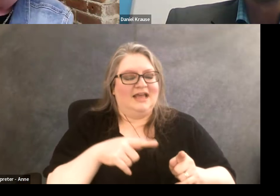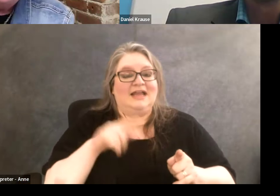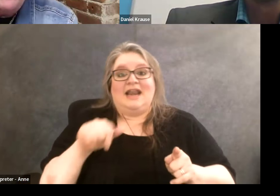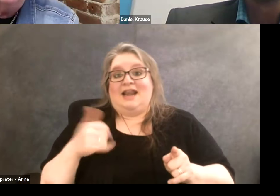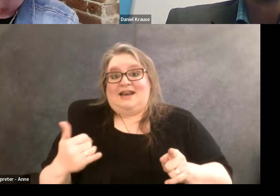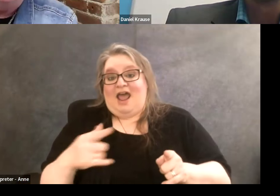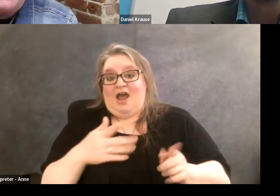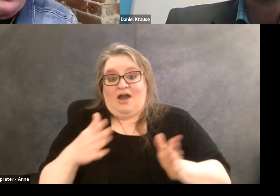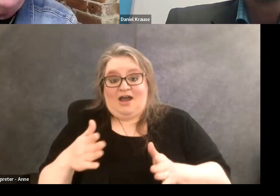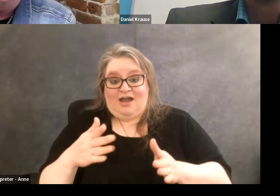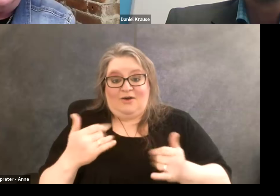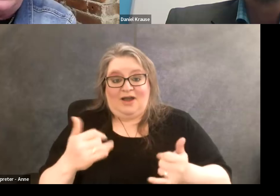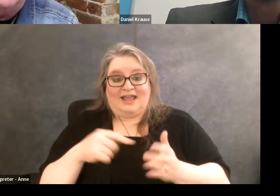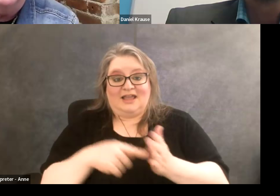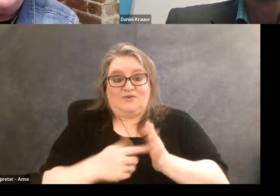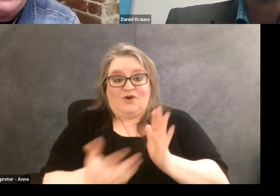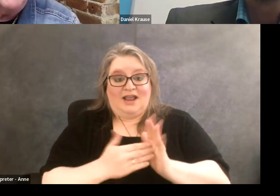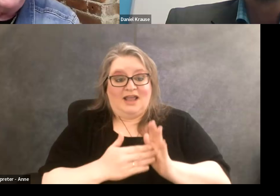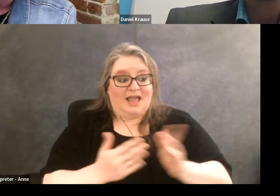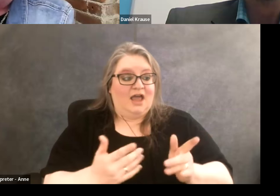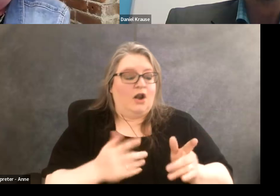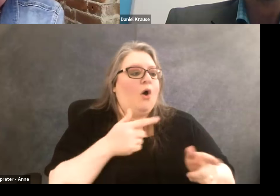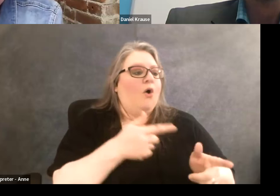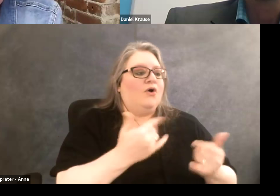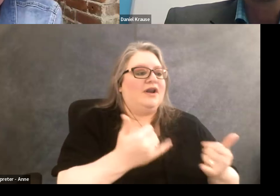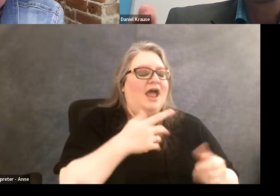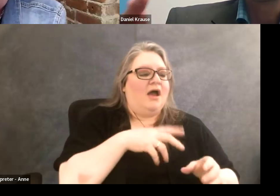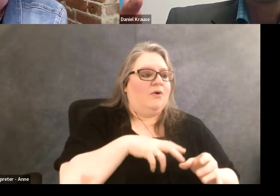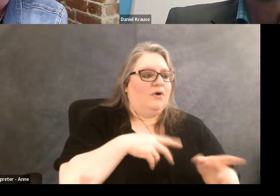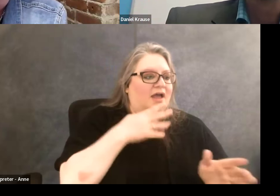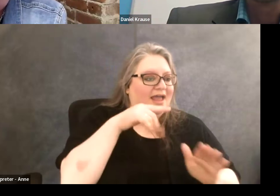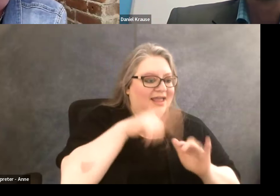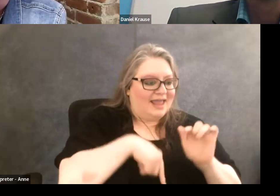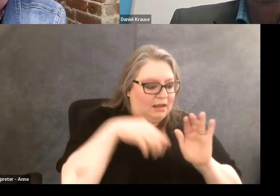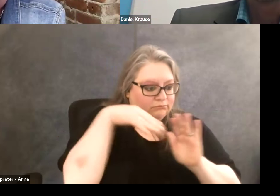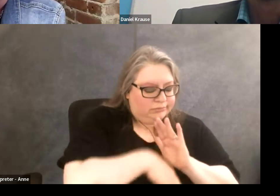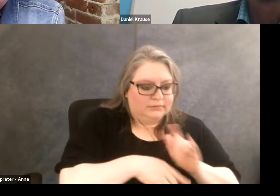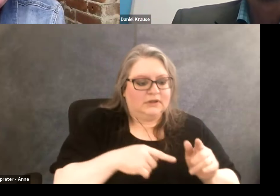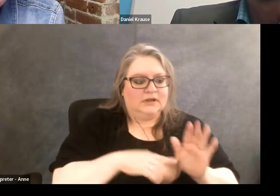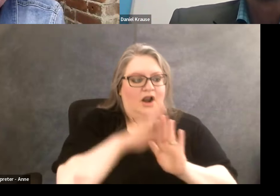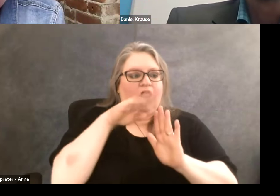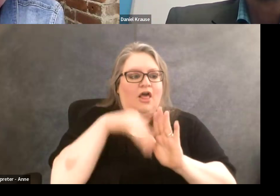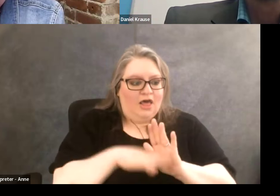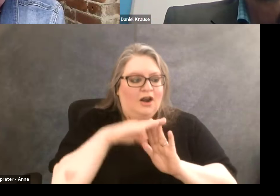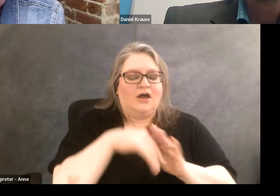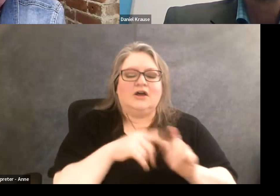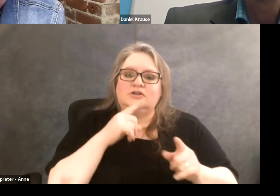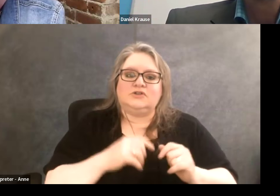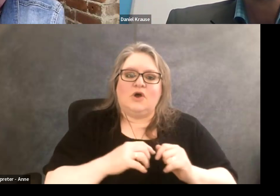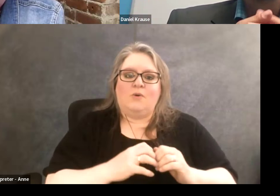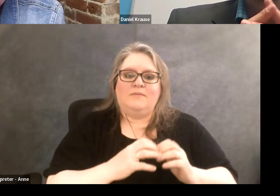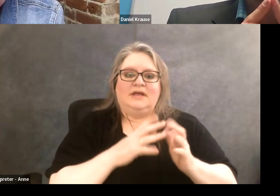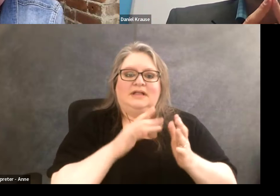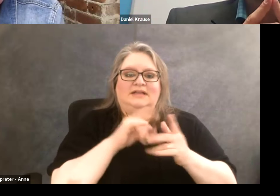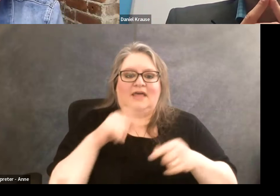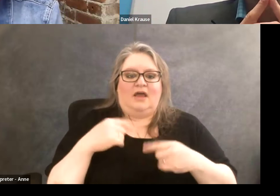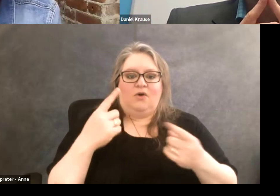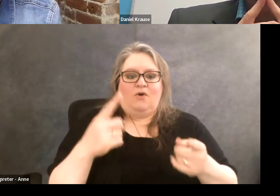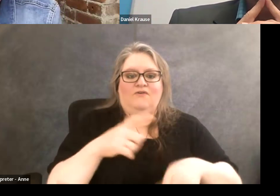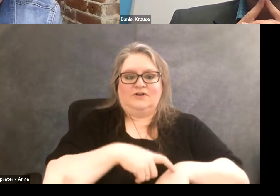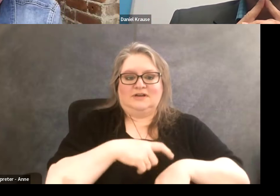can't. That you've got that cushion built up in your business. So absolutely building that up over time,